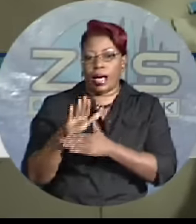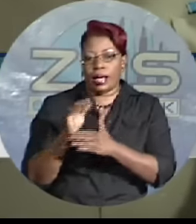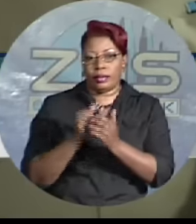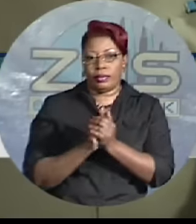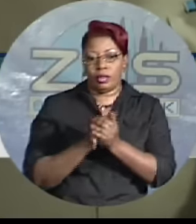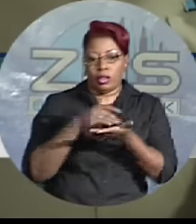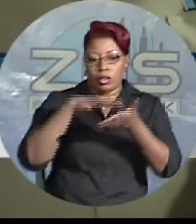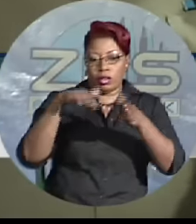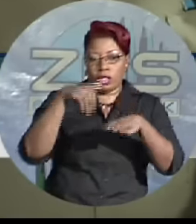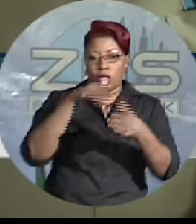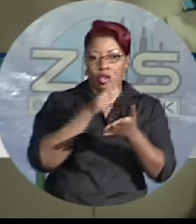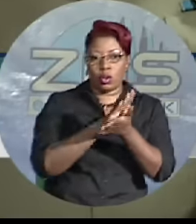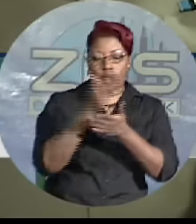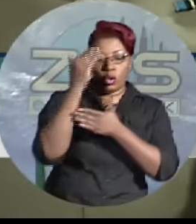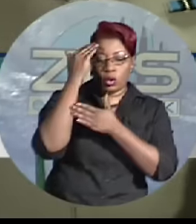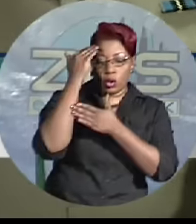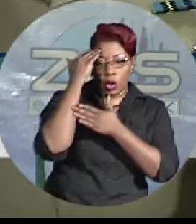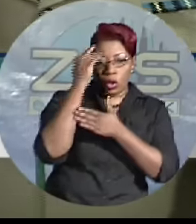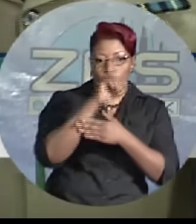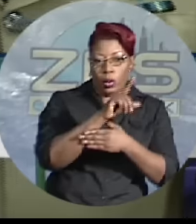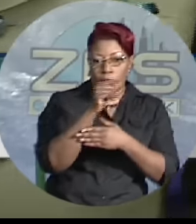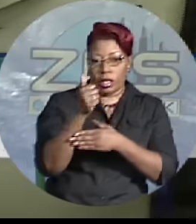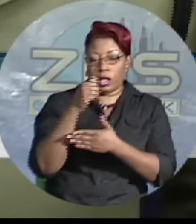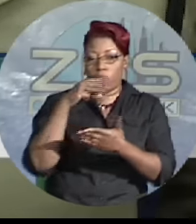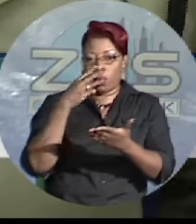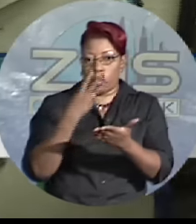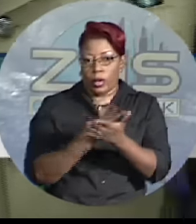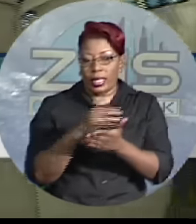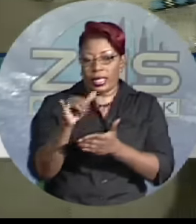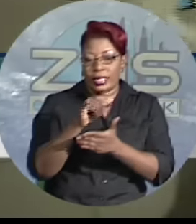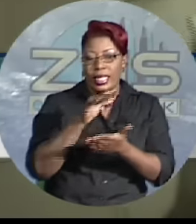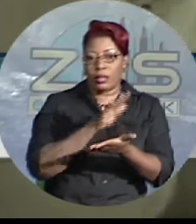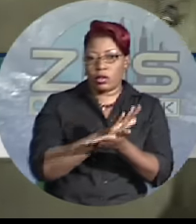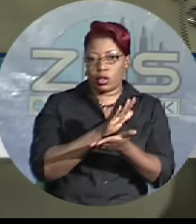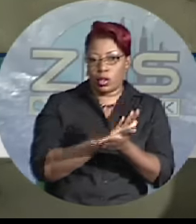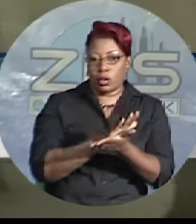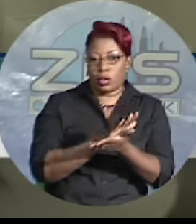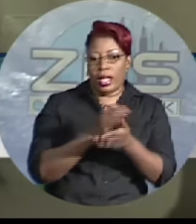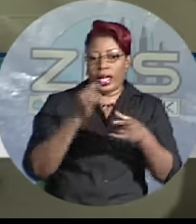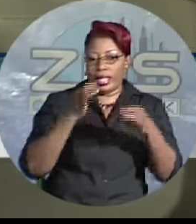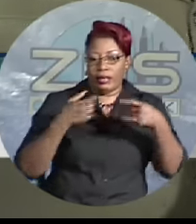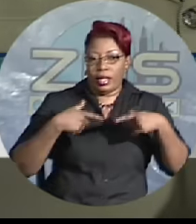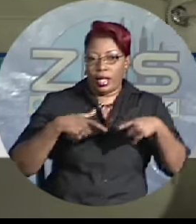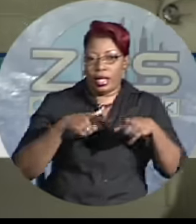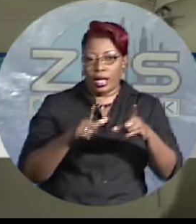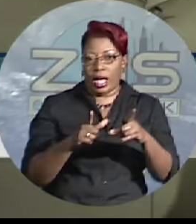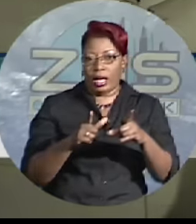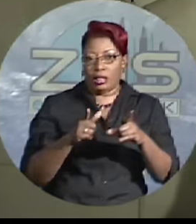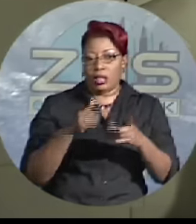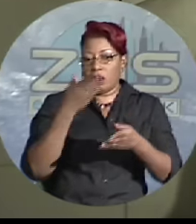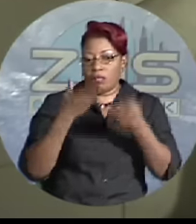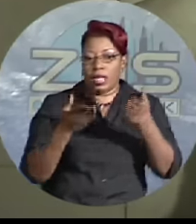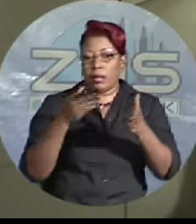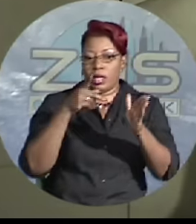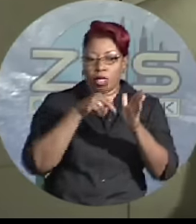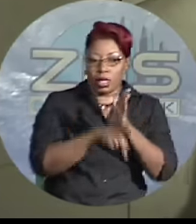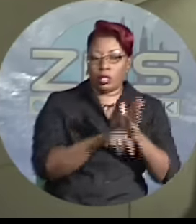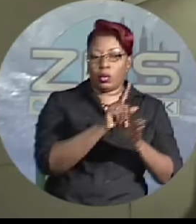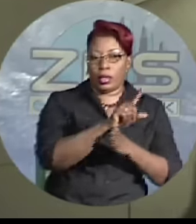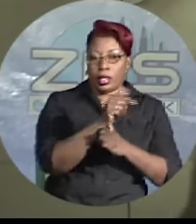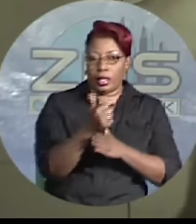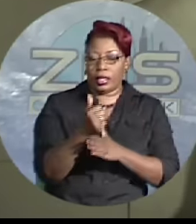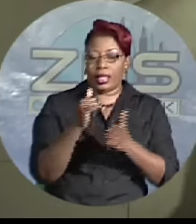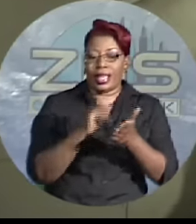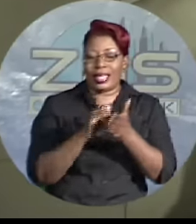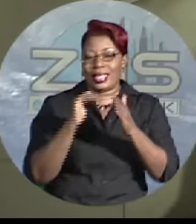other very well in the very same school. And if they had been allowed, possibly would have killed each other. That is